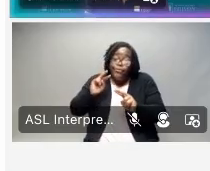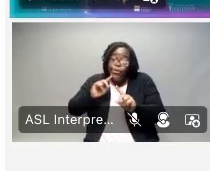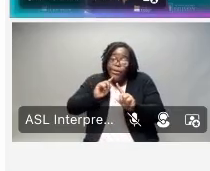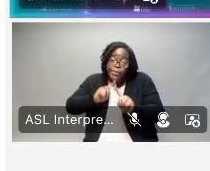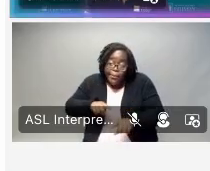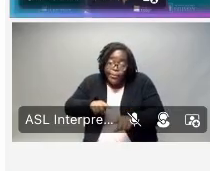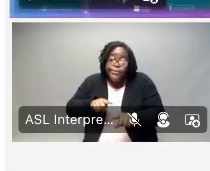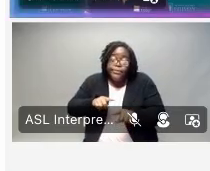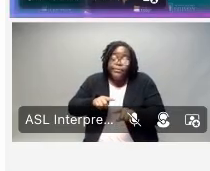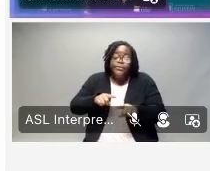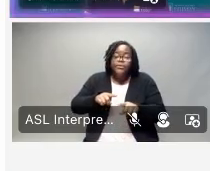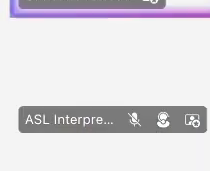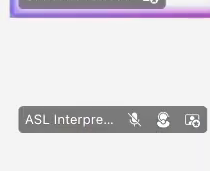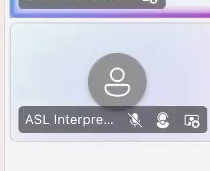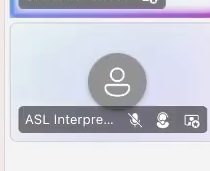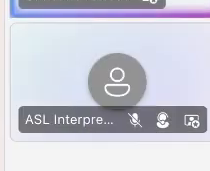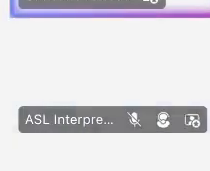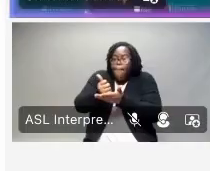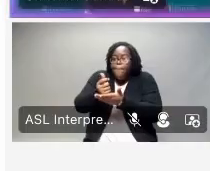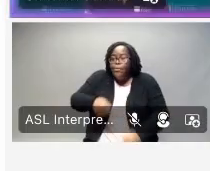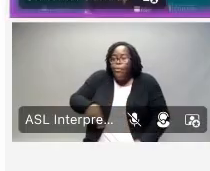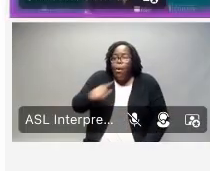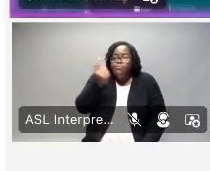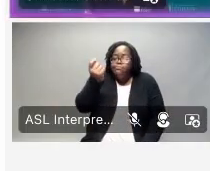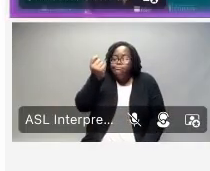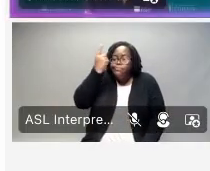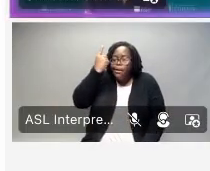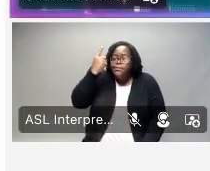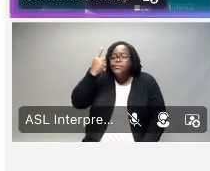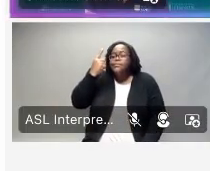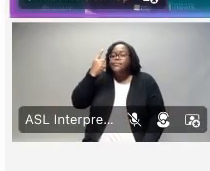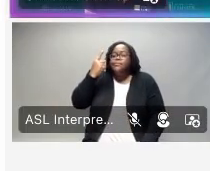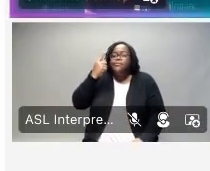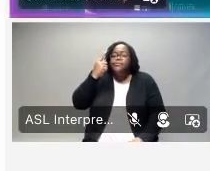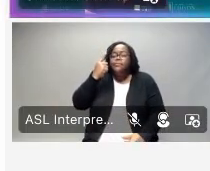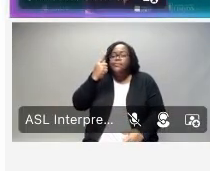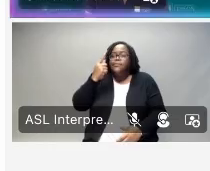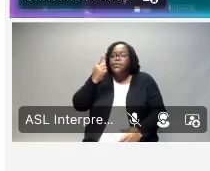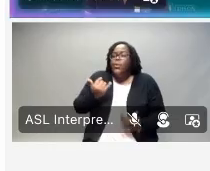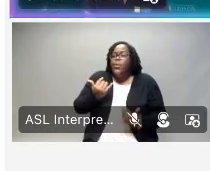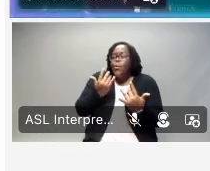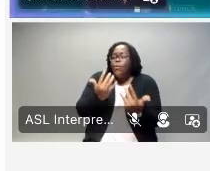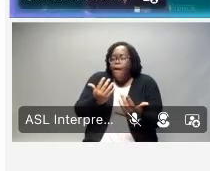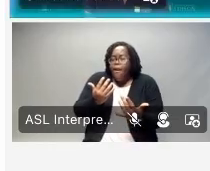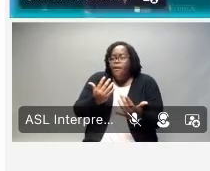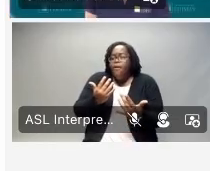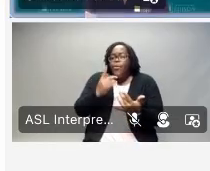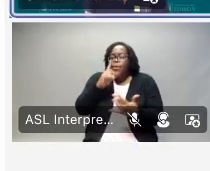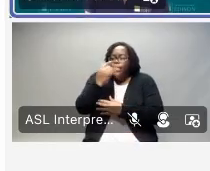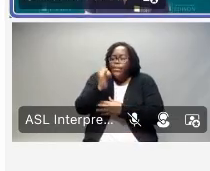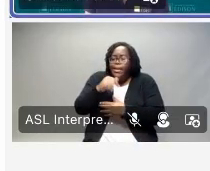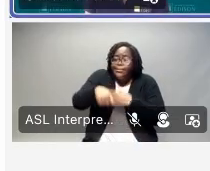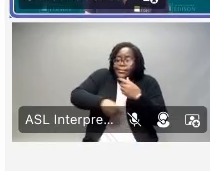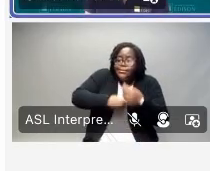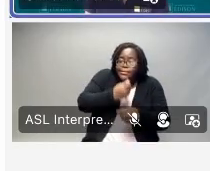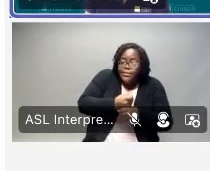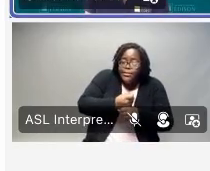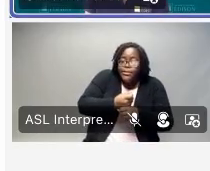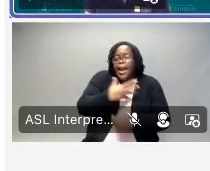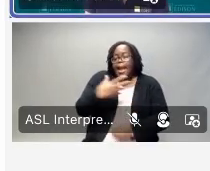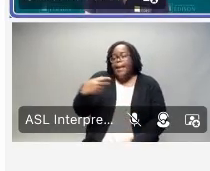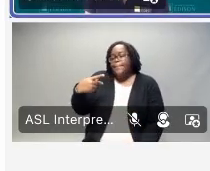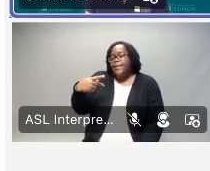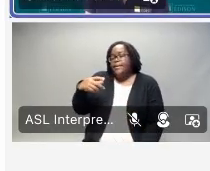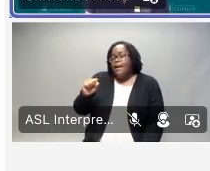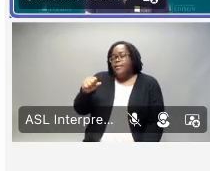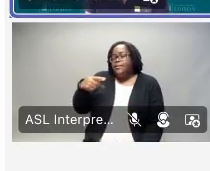questions and help everyone understand what the Wildfire presence looks like this year, as well as our PSPS